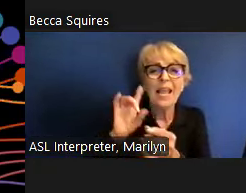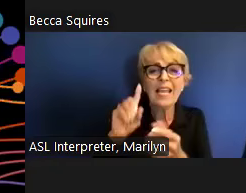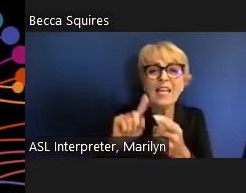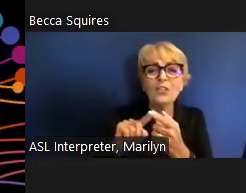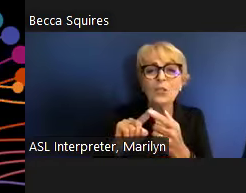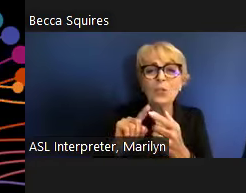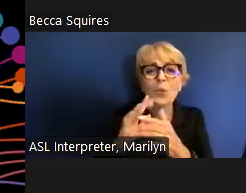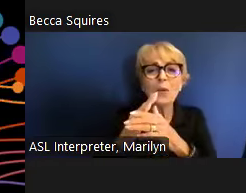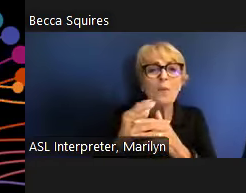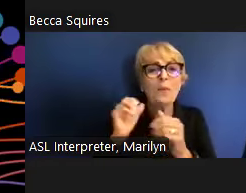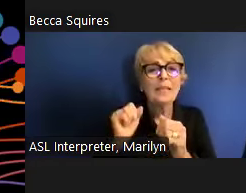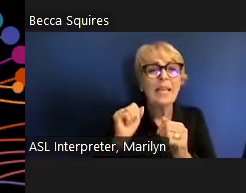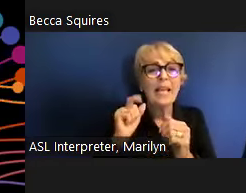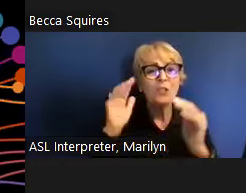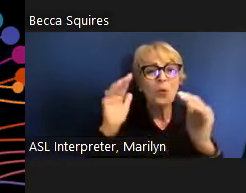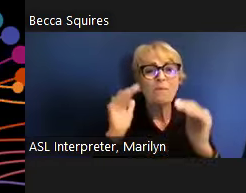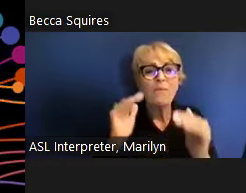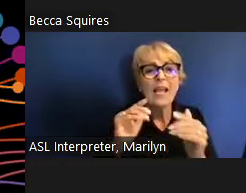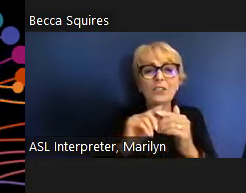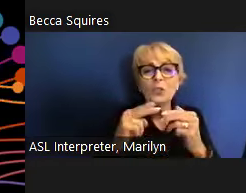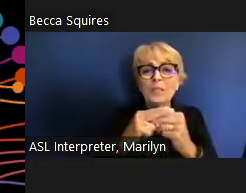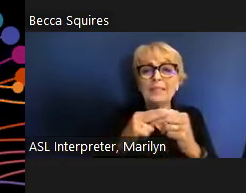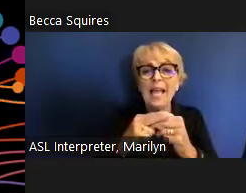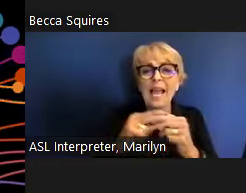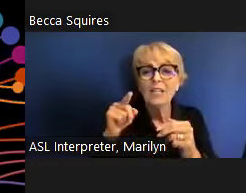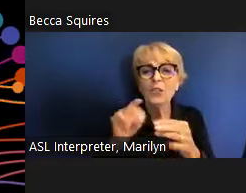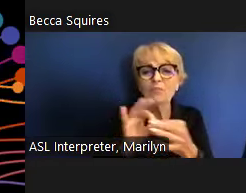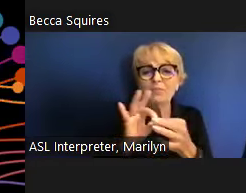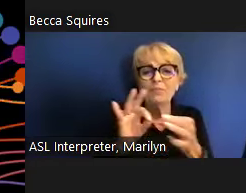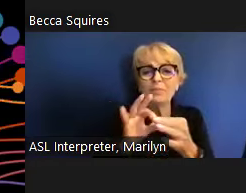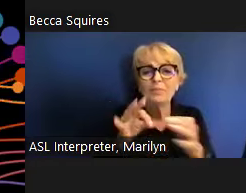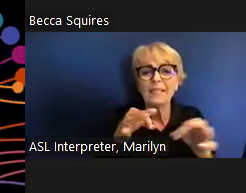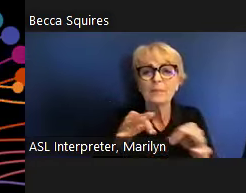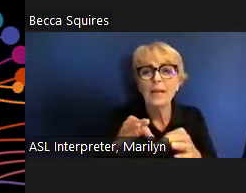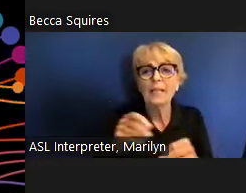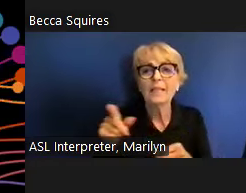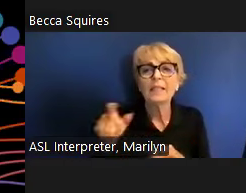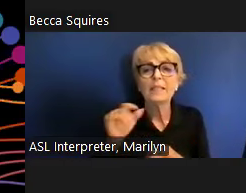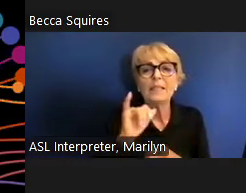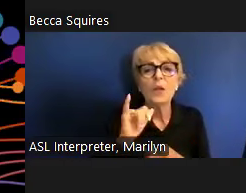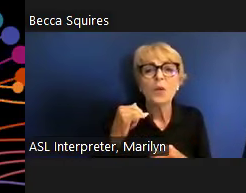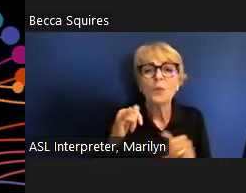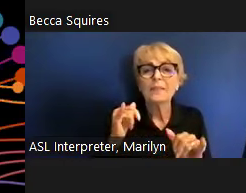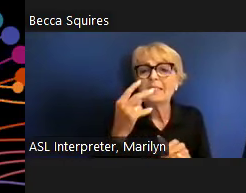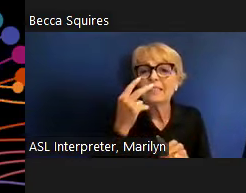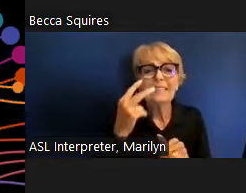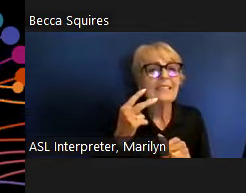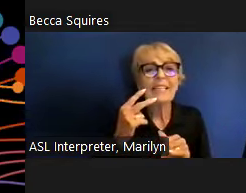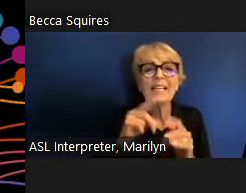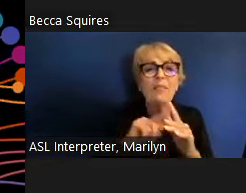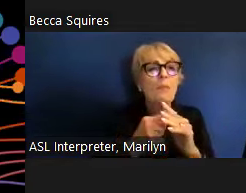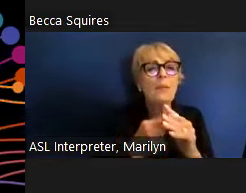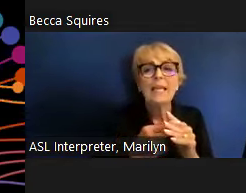to the slide that you're currently speaking of? We're okay. still seeing at the very